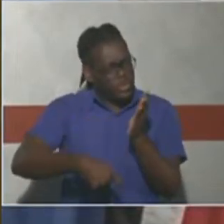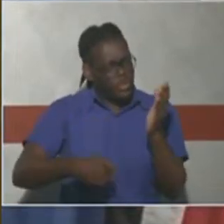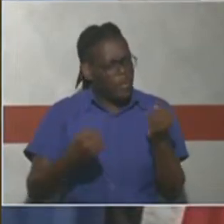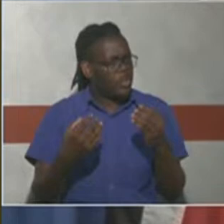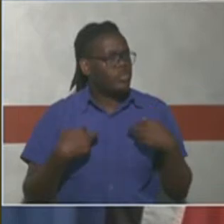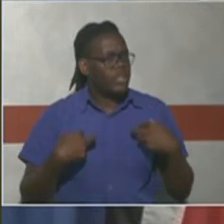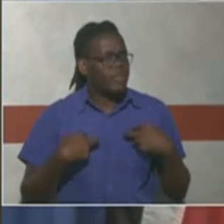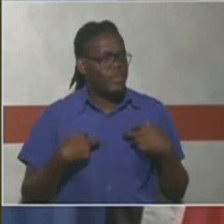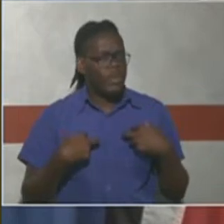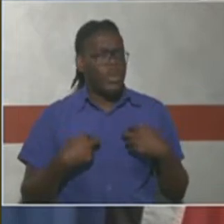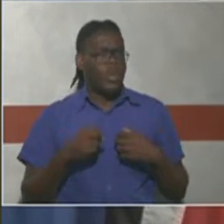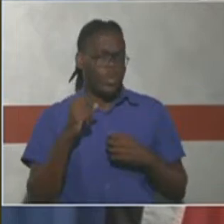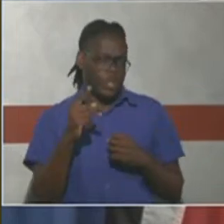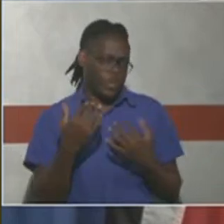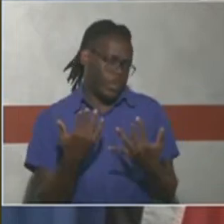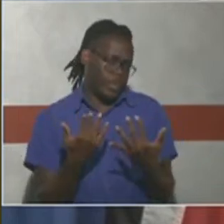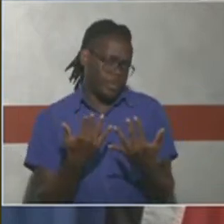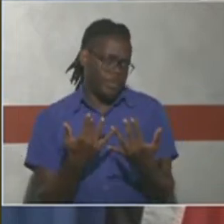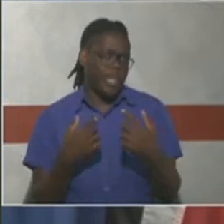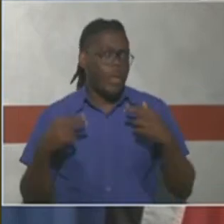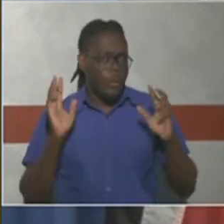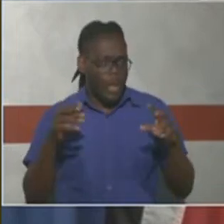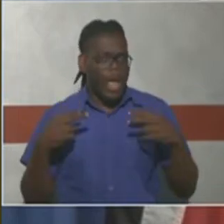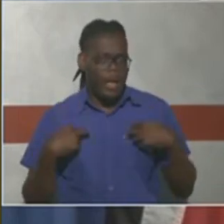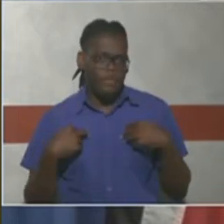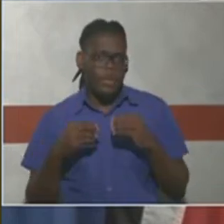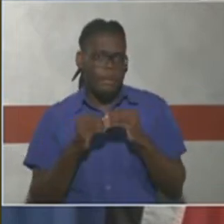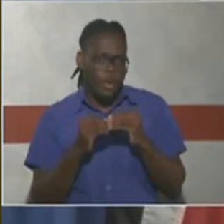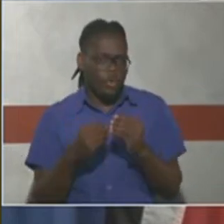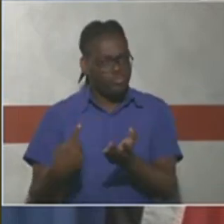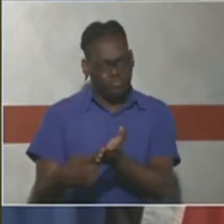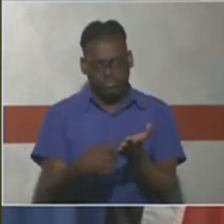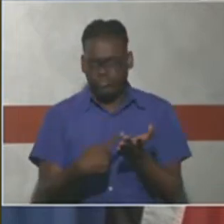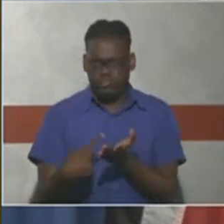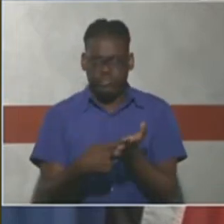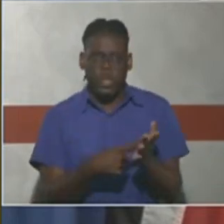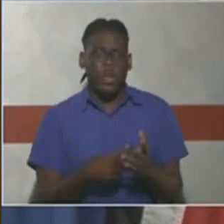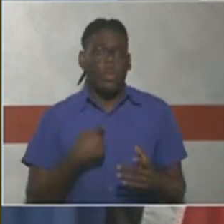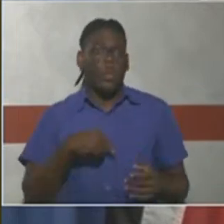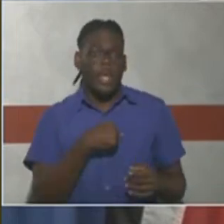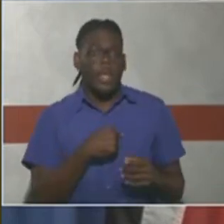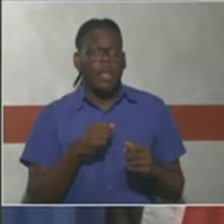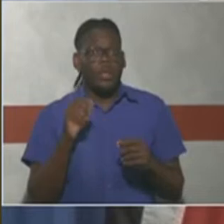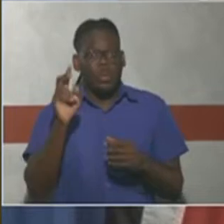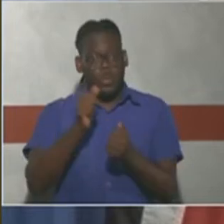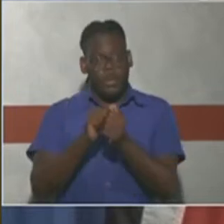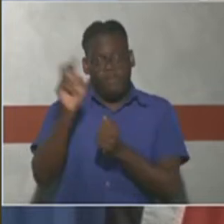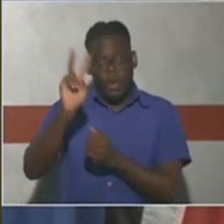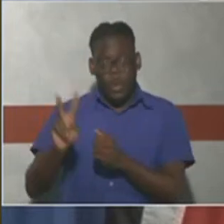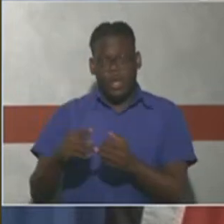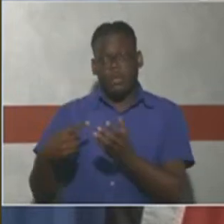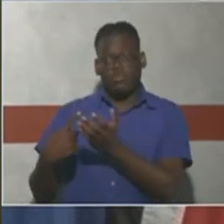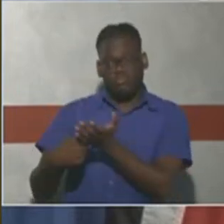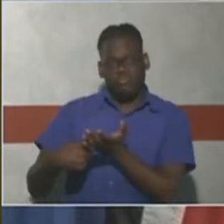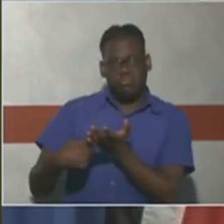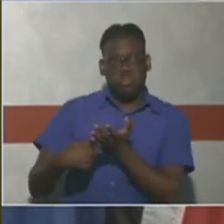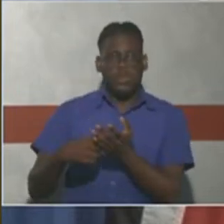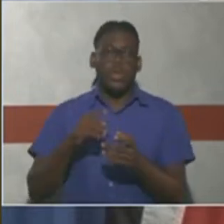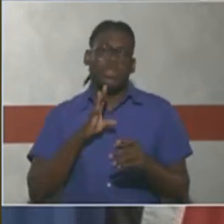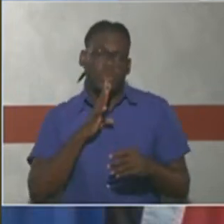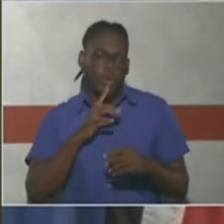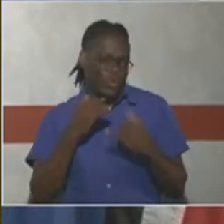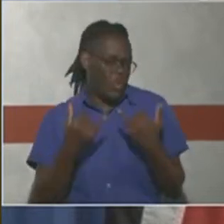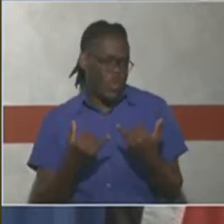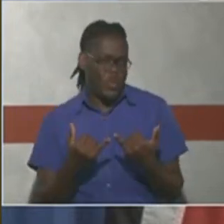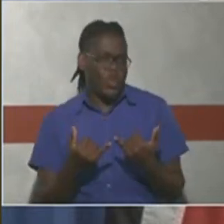form part of the relationship between Venezuela and Trinidad and Tobago, and I wouldn't want to go into that now because those are discussions to